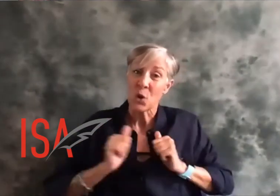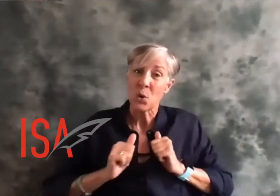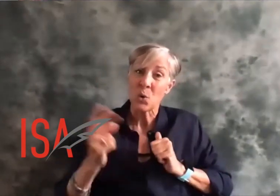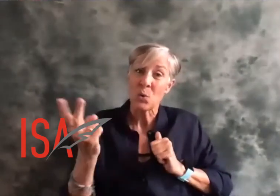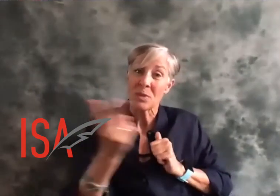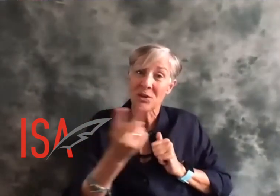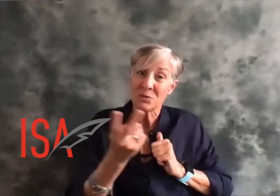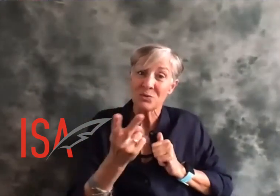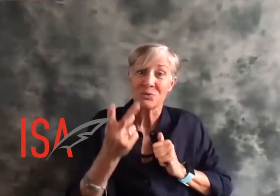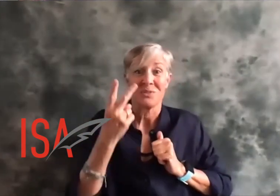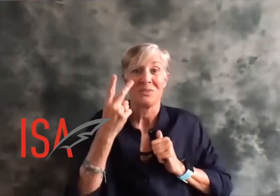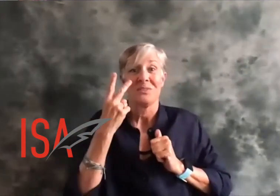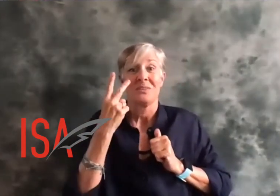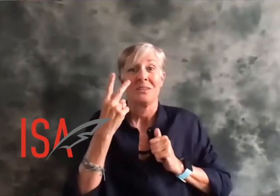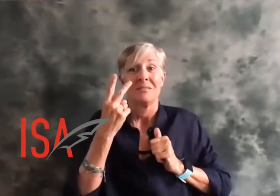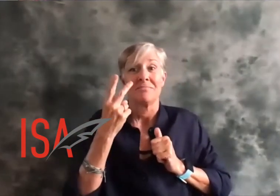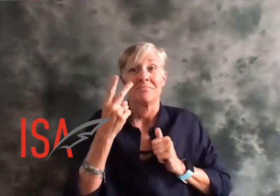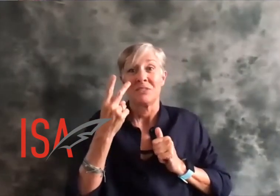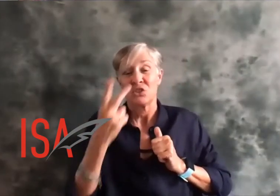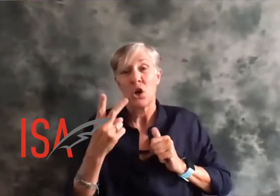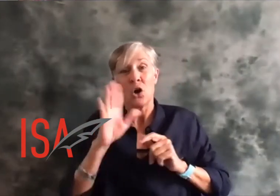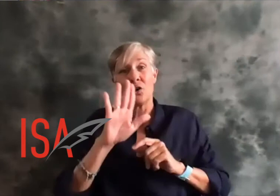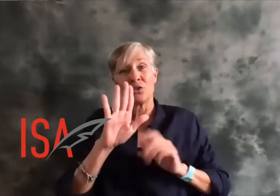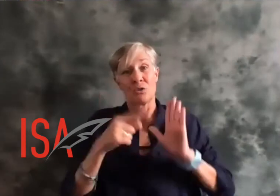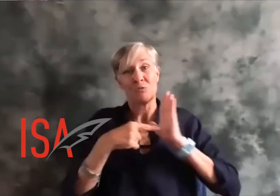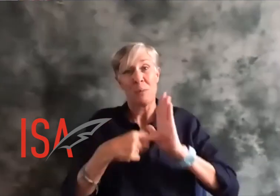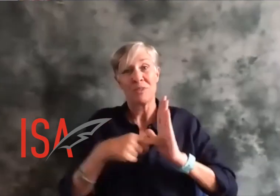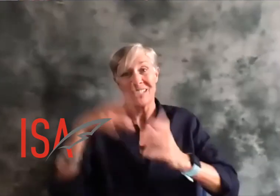saw yourself somewhat represented in, and what was it?